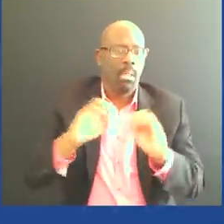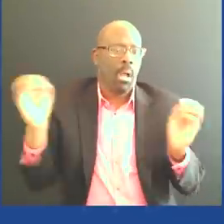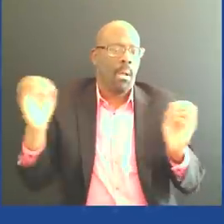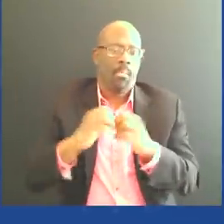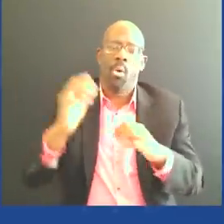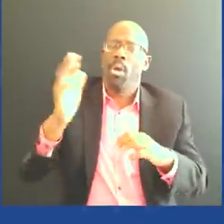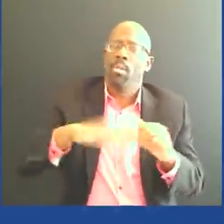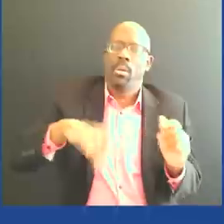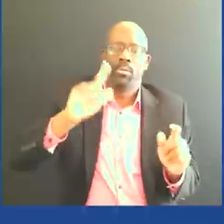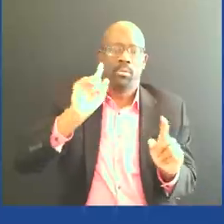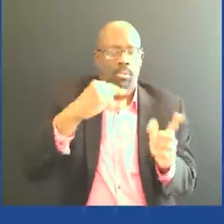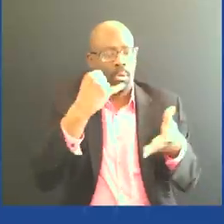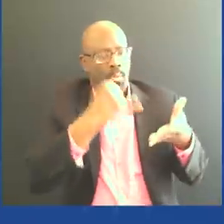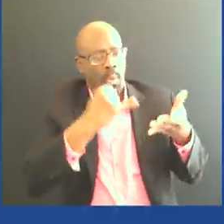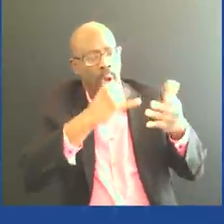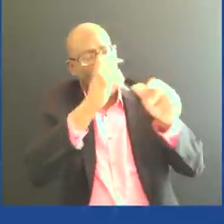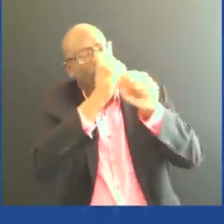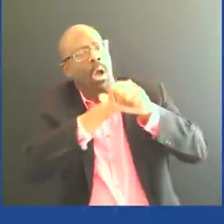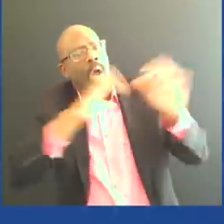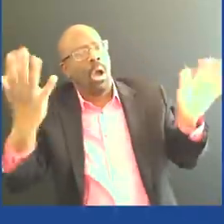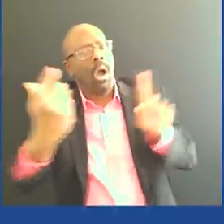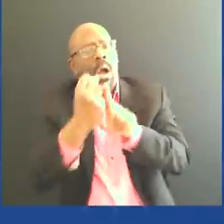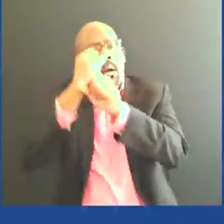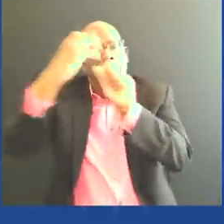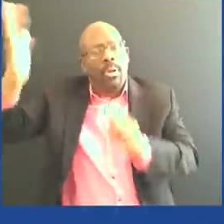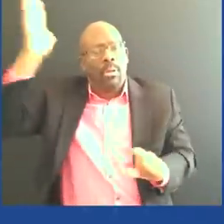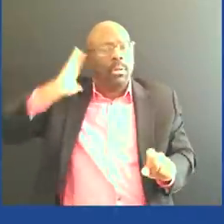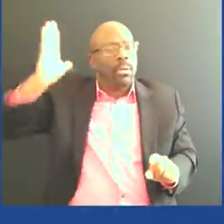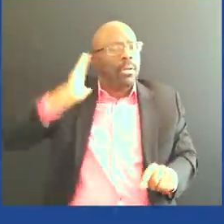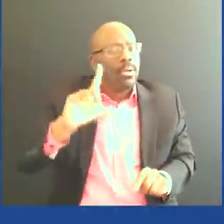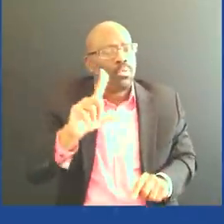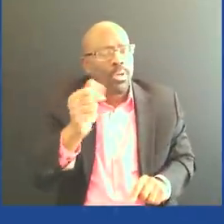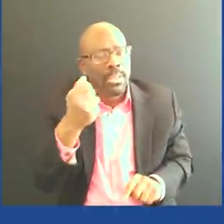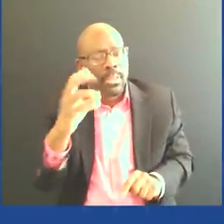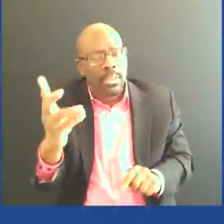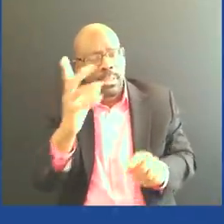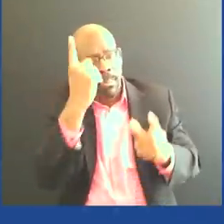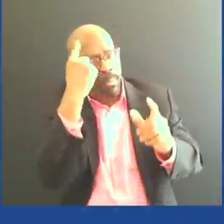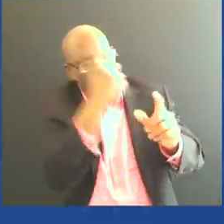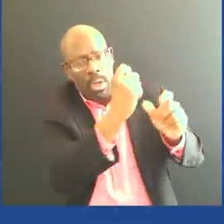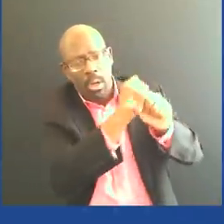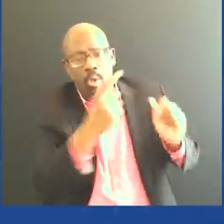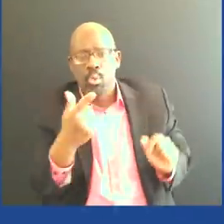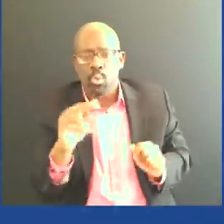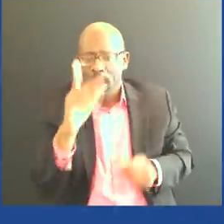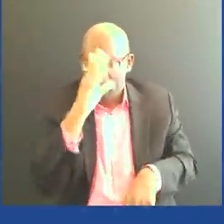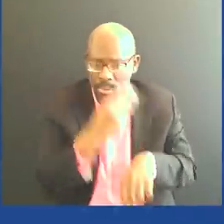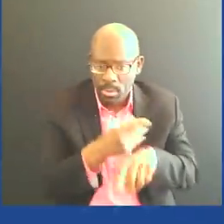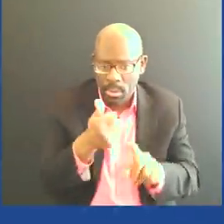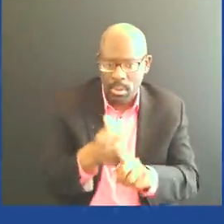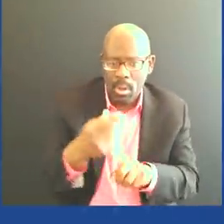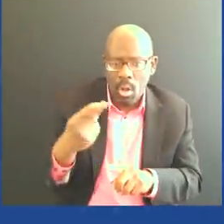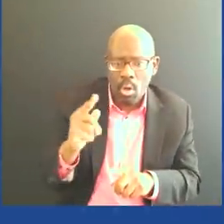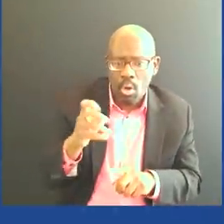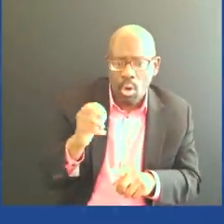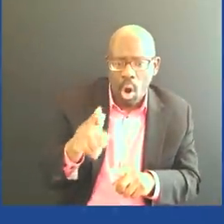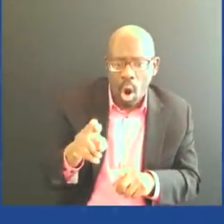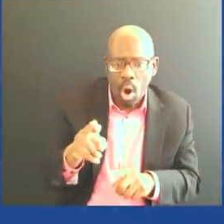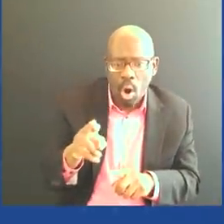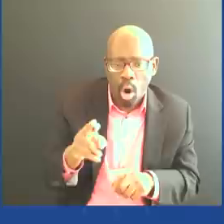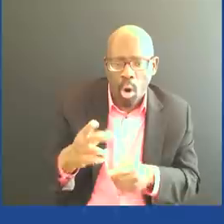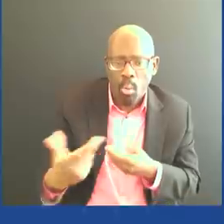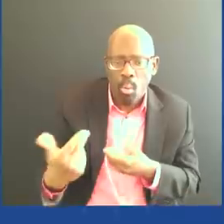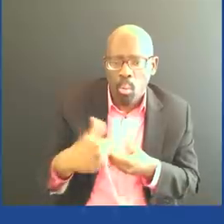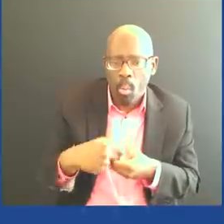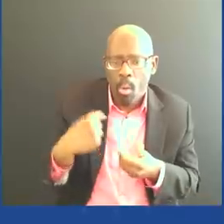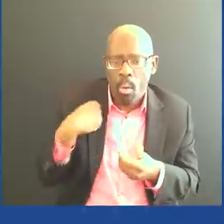In 2016, my grandson Hunter joined me for the keel laying. And I think he felt the important